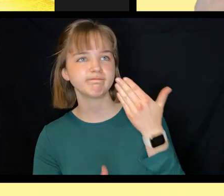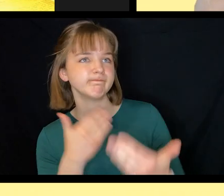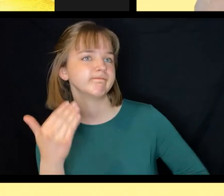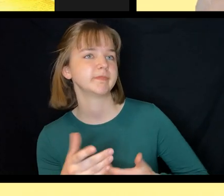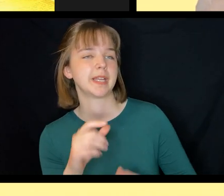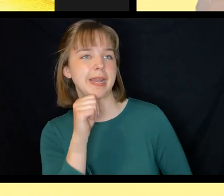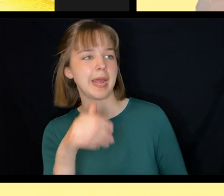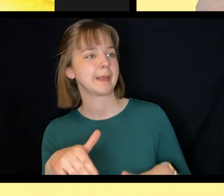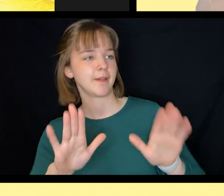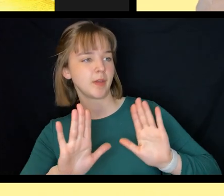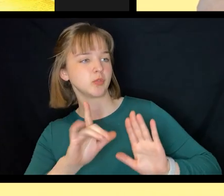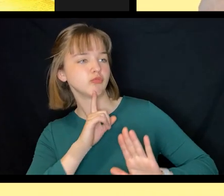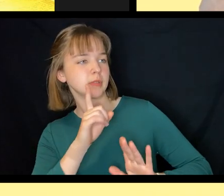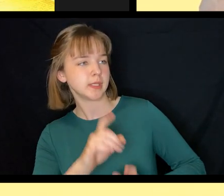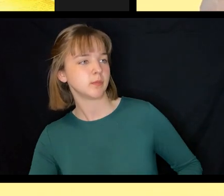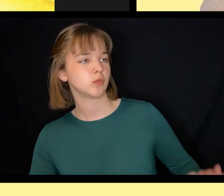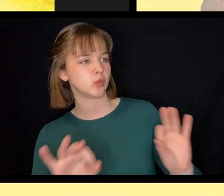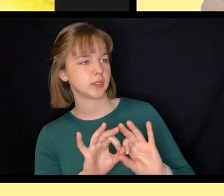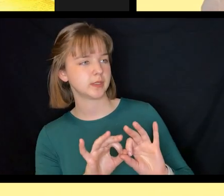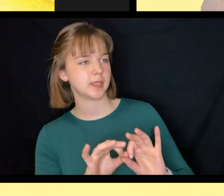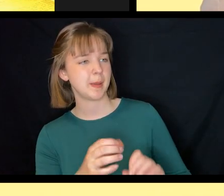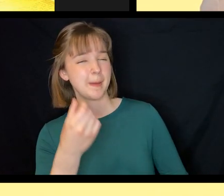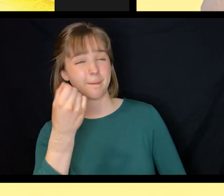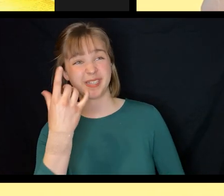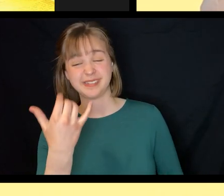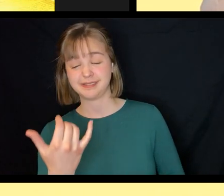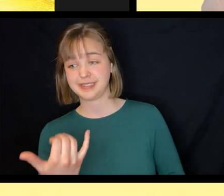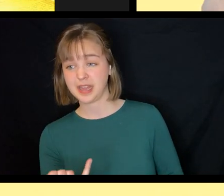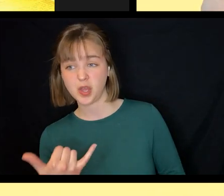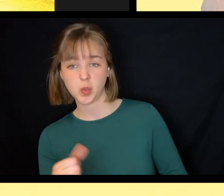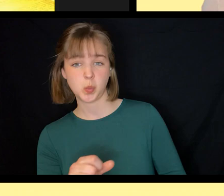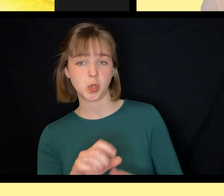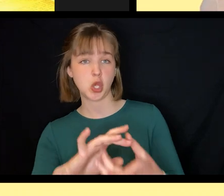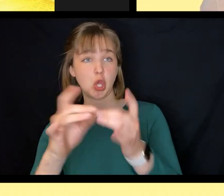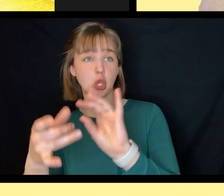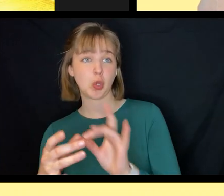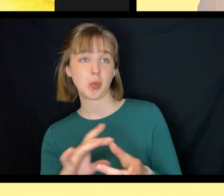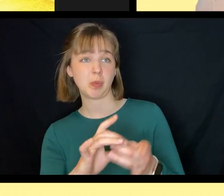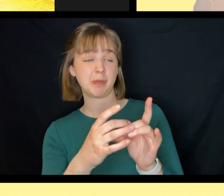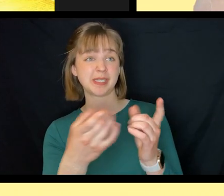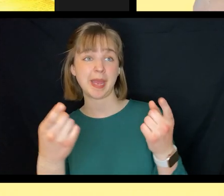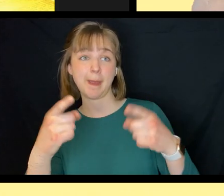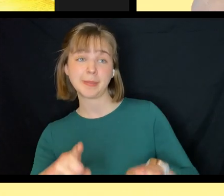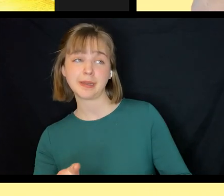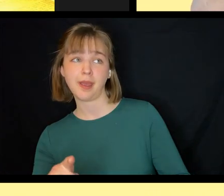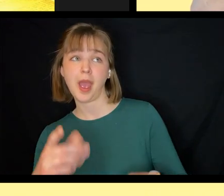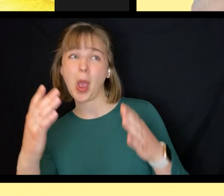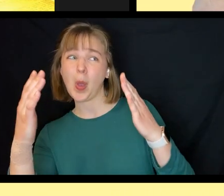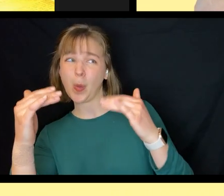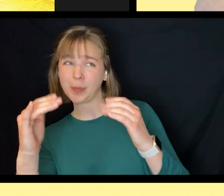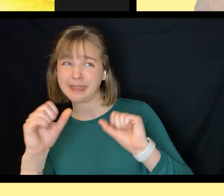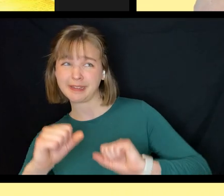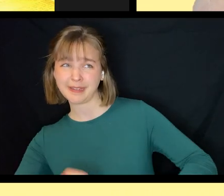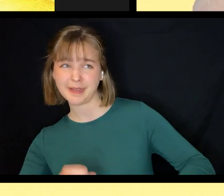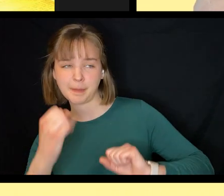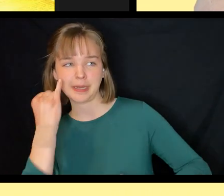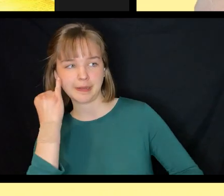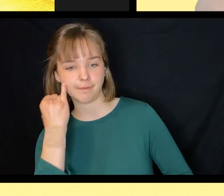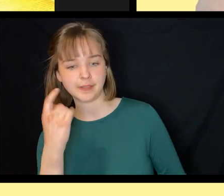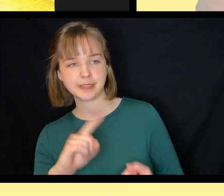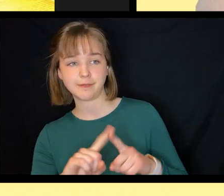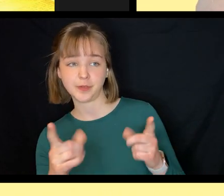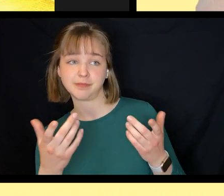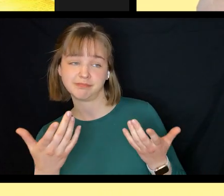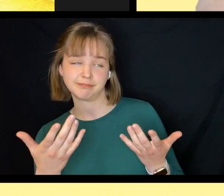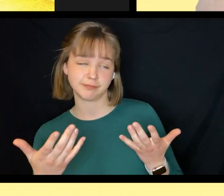it'll definitely be interesting to see how the games are run if they're able to happen. Right. Yeah, I